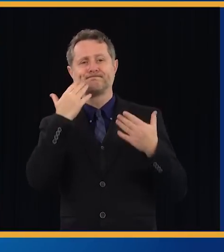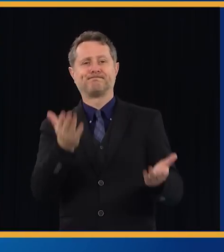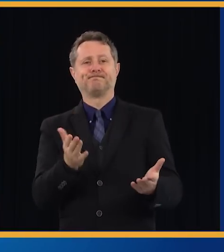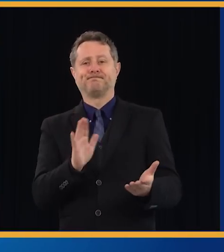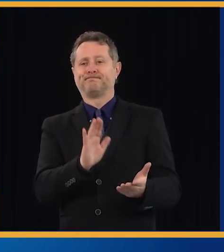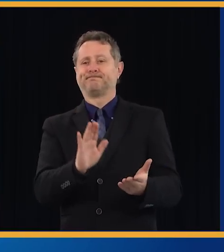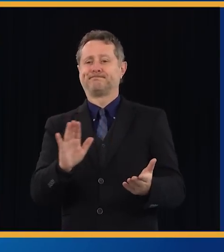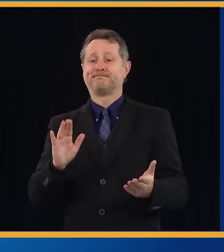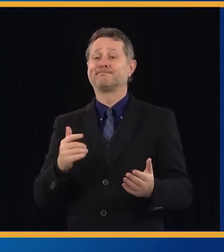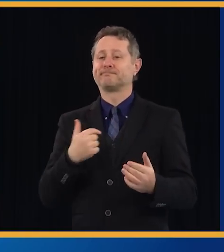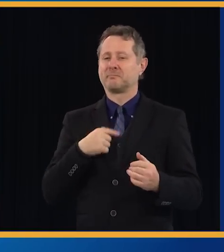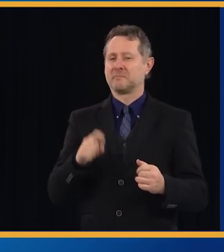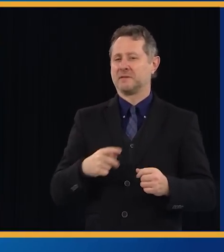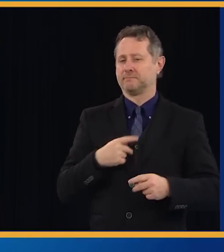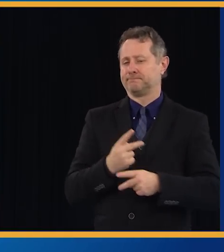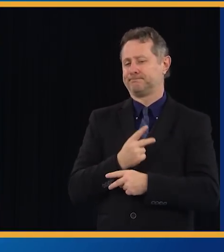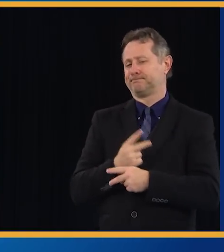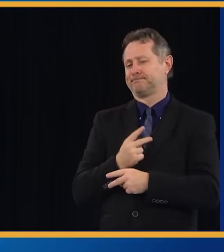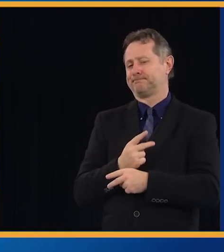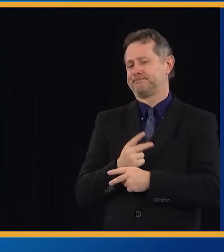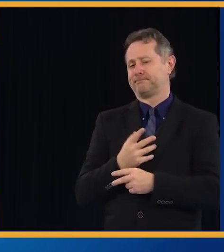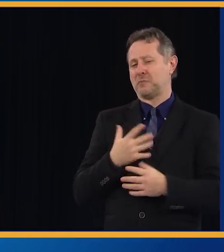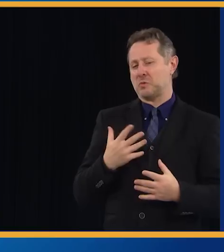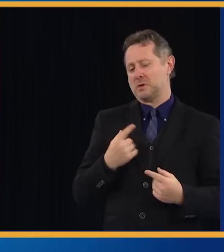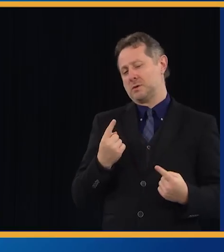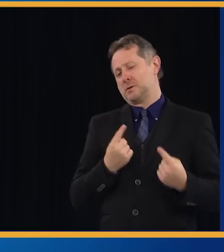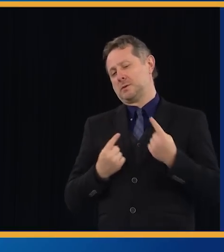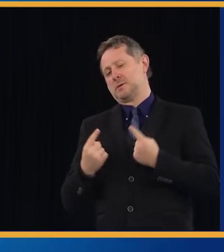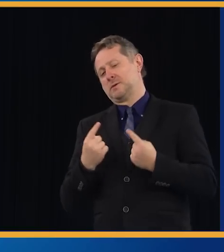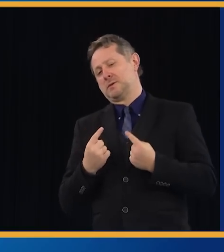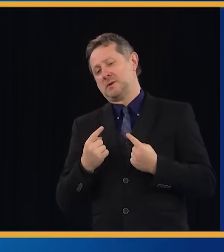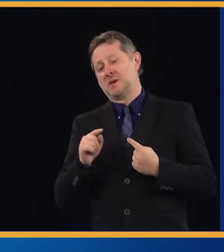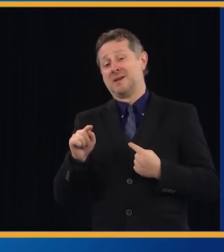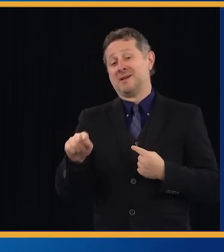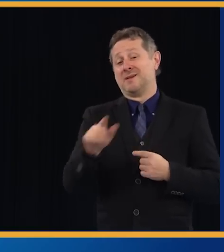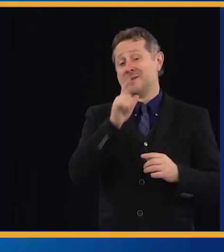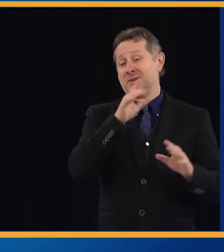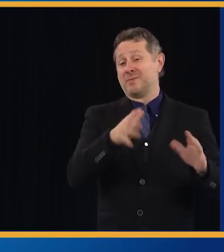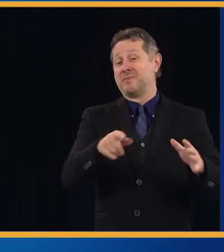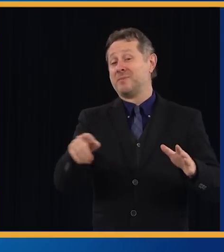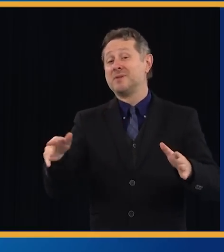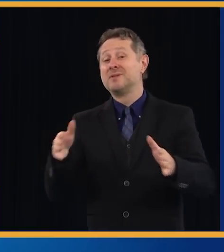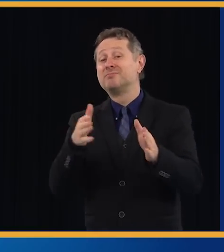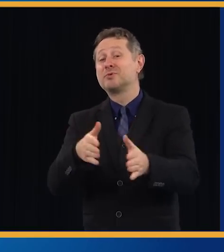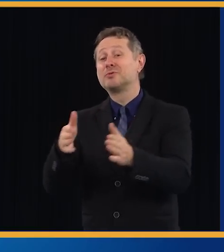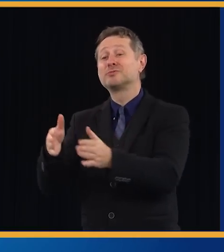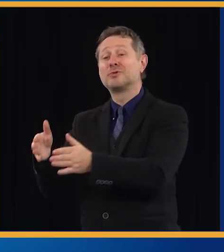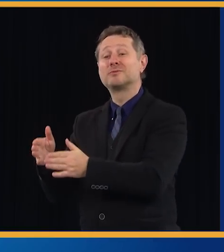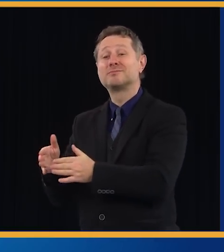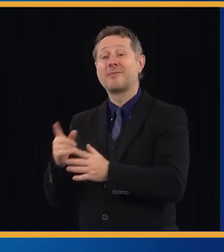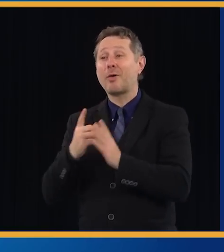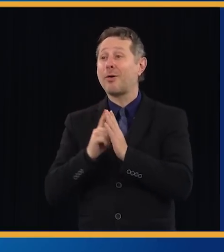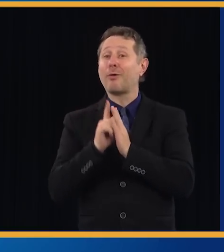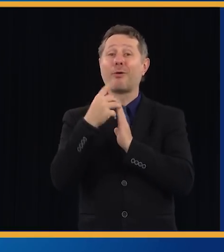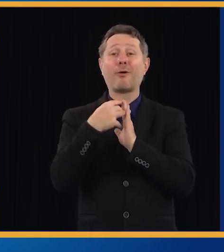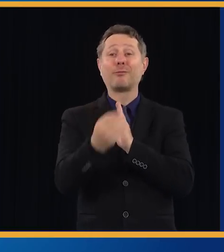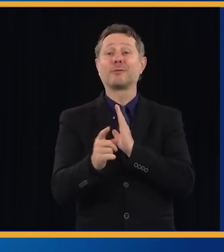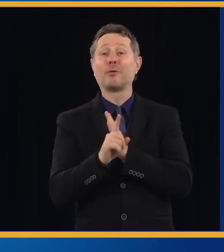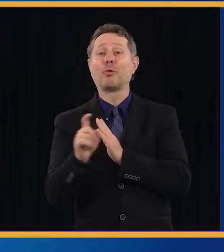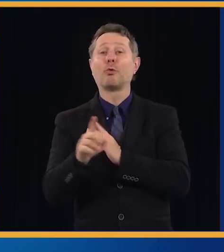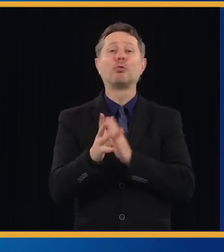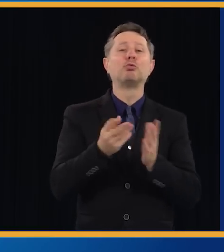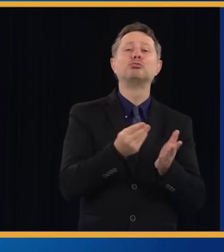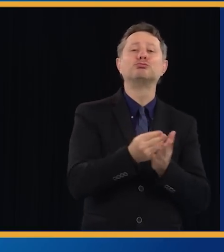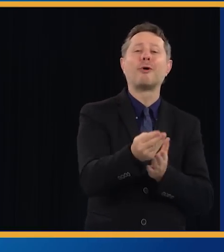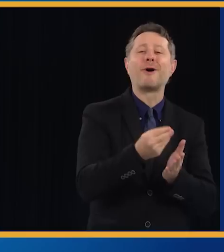a factor that's taken into consideration. These are people who were out and about shopping. They were not